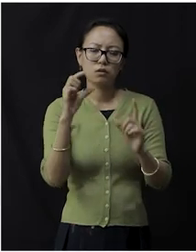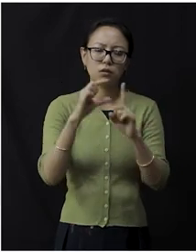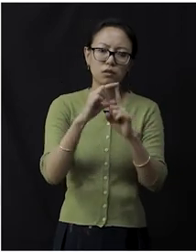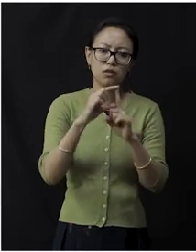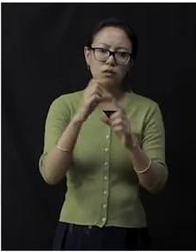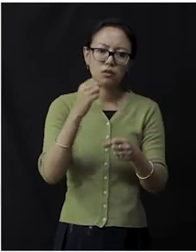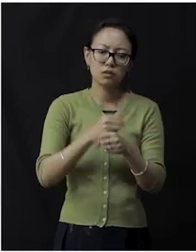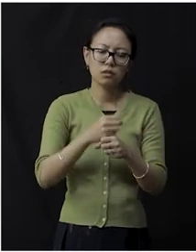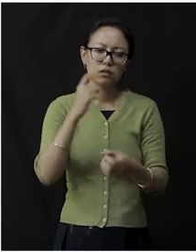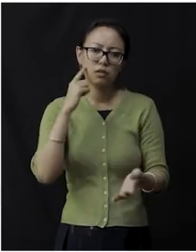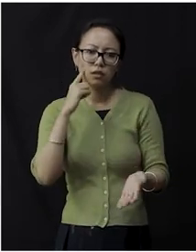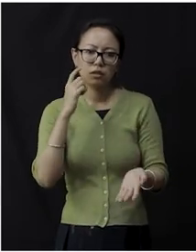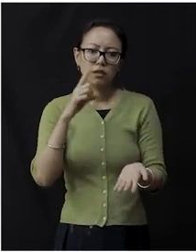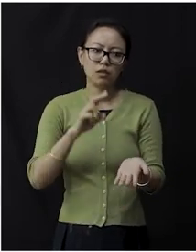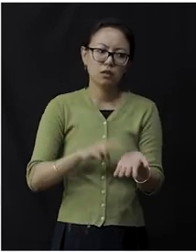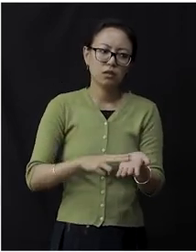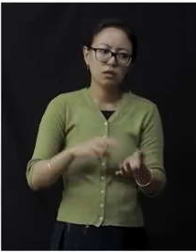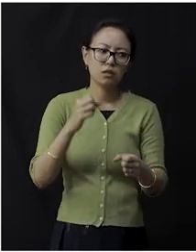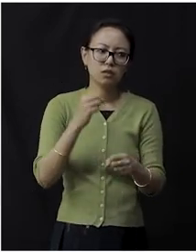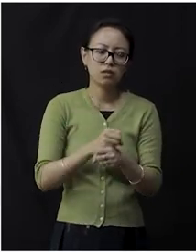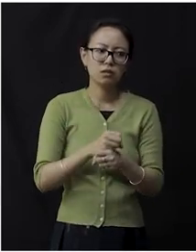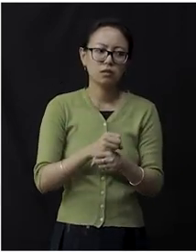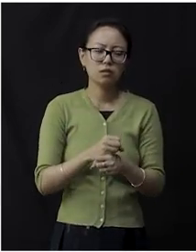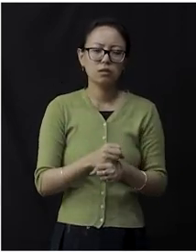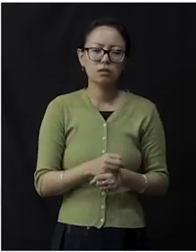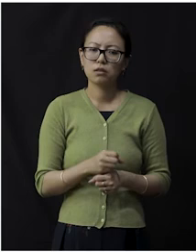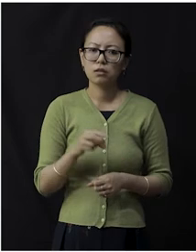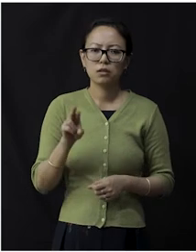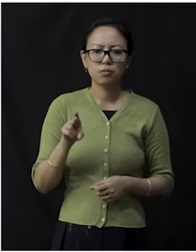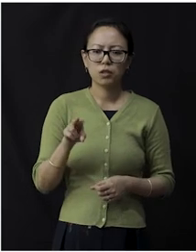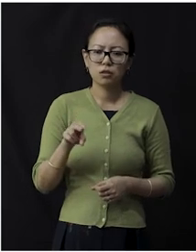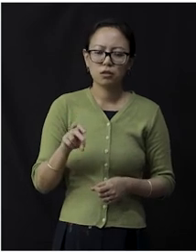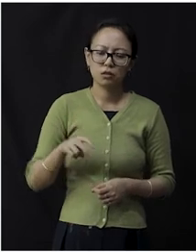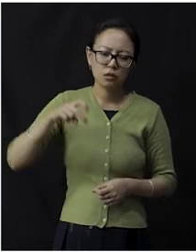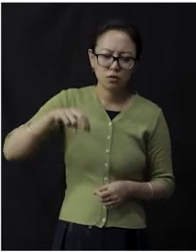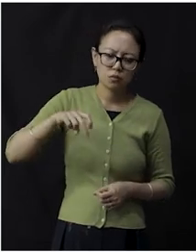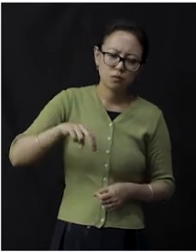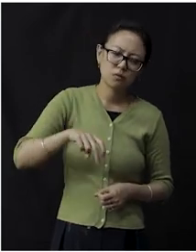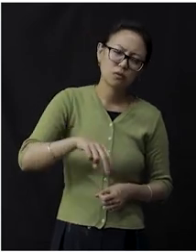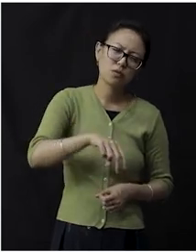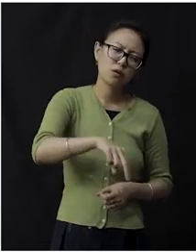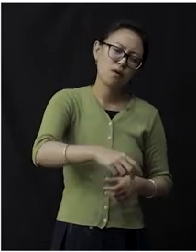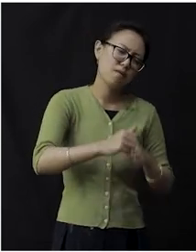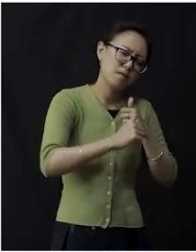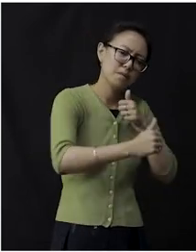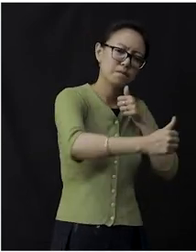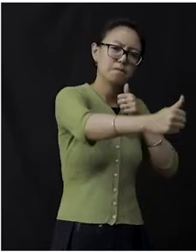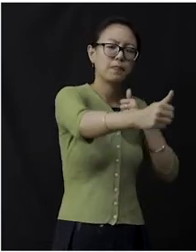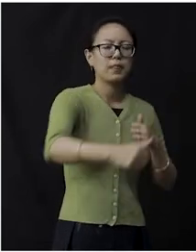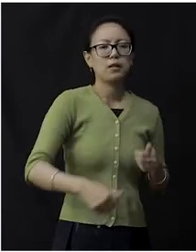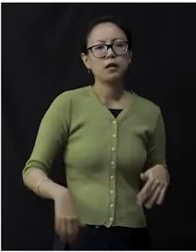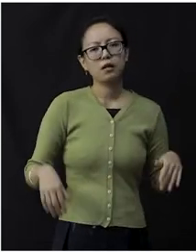Trudging is where you have a long walk and you get tired by that long walk. So that's